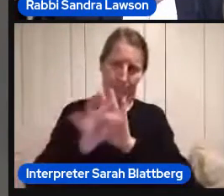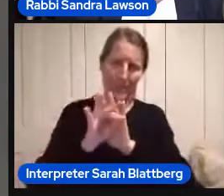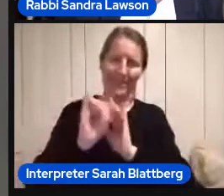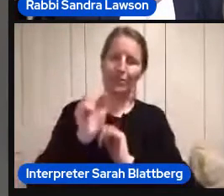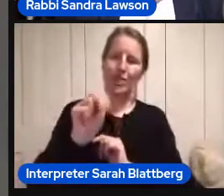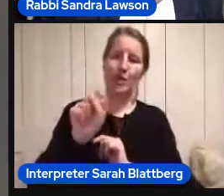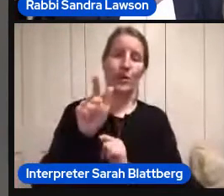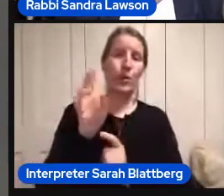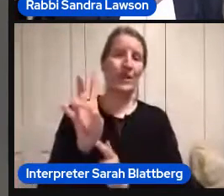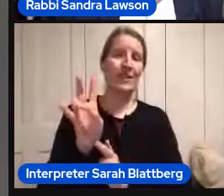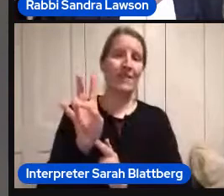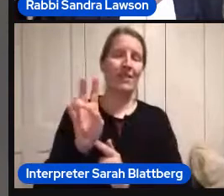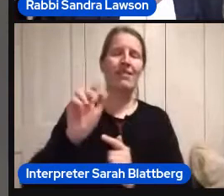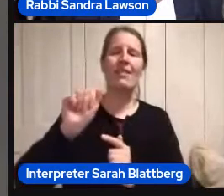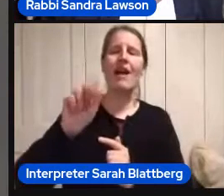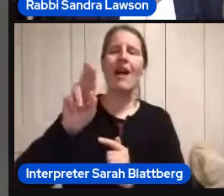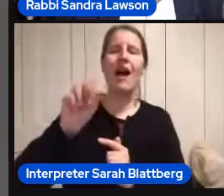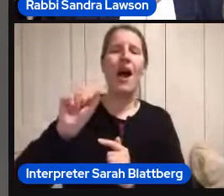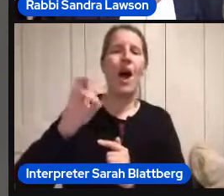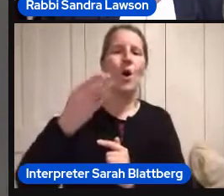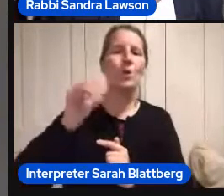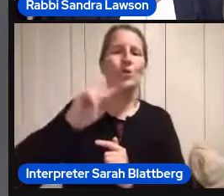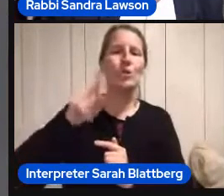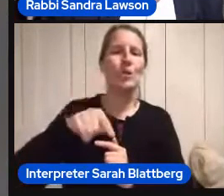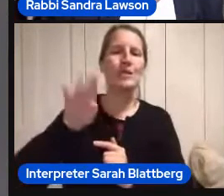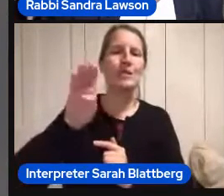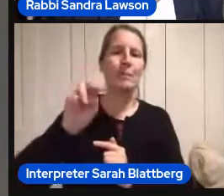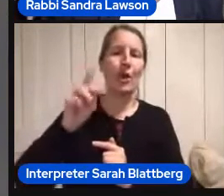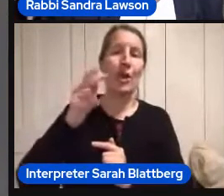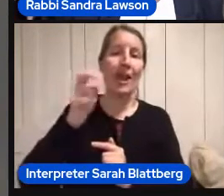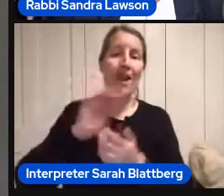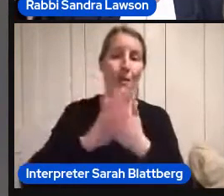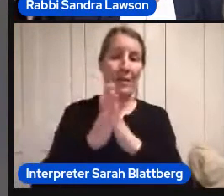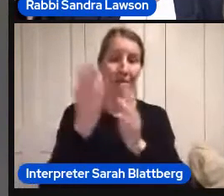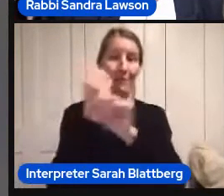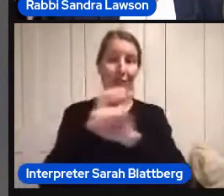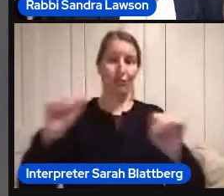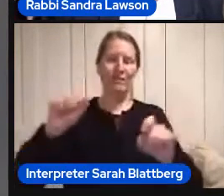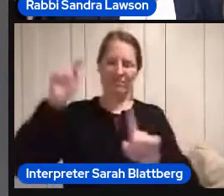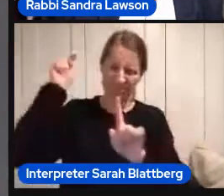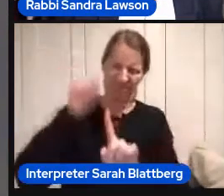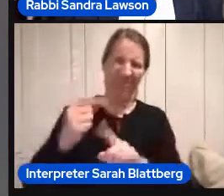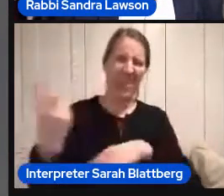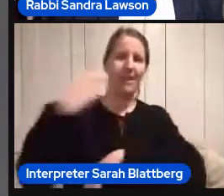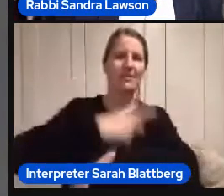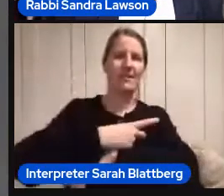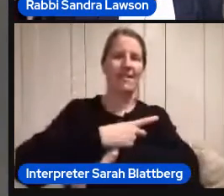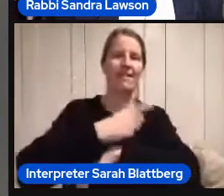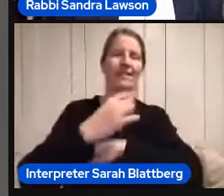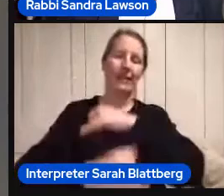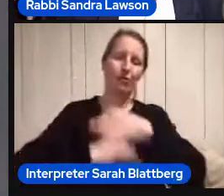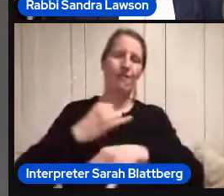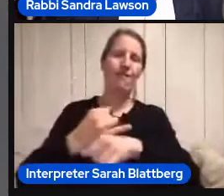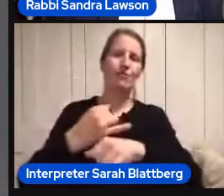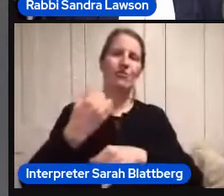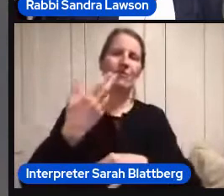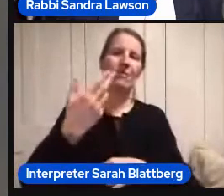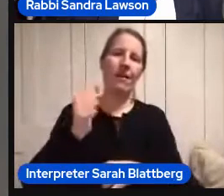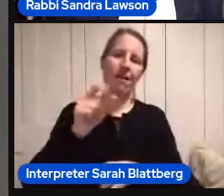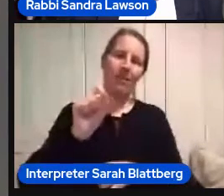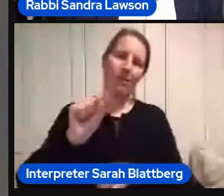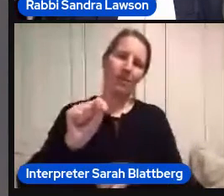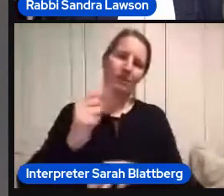the anniversary of the liberation of Auschwitz-Birkenau, as International Holocaust Remembrance Day. And